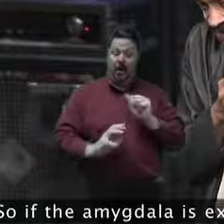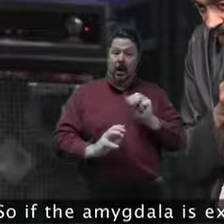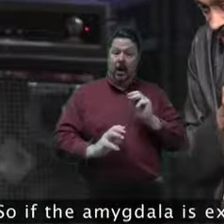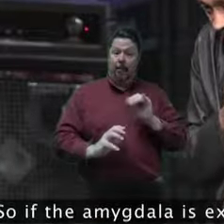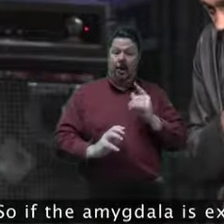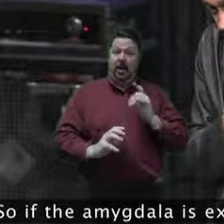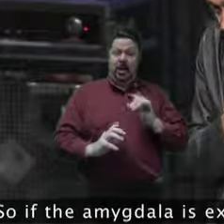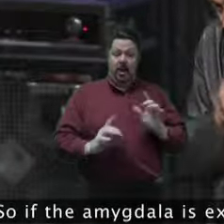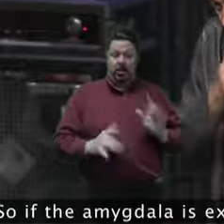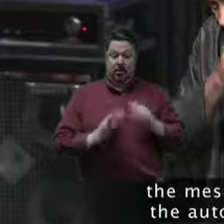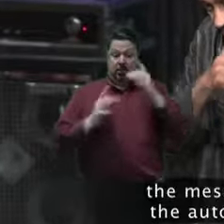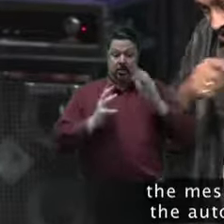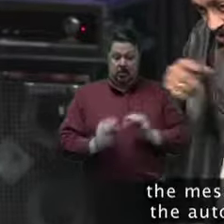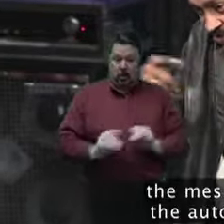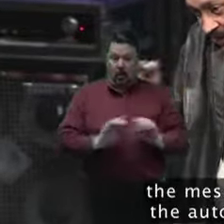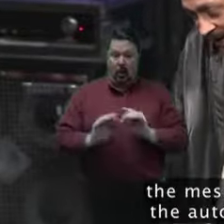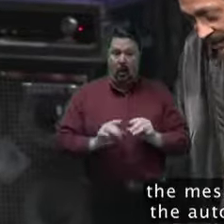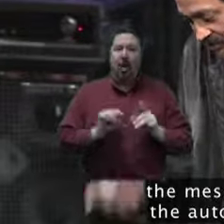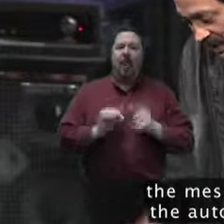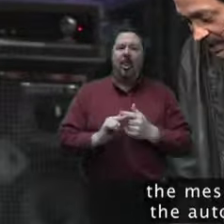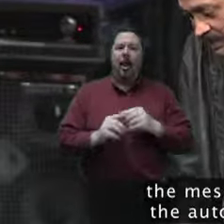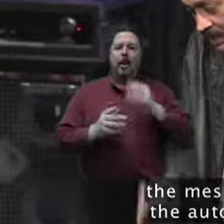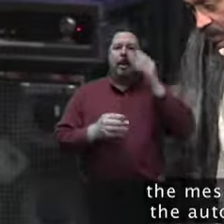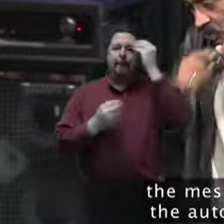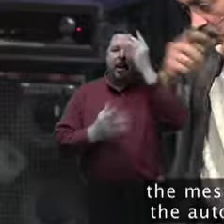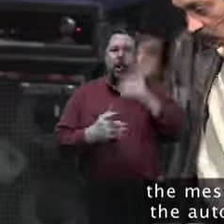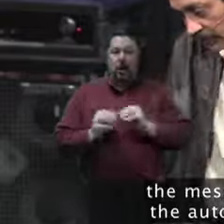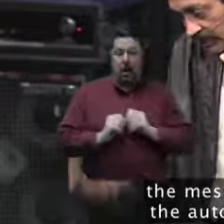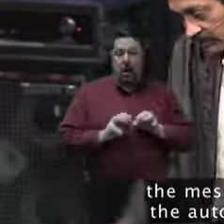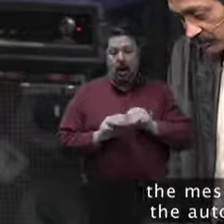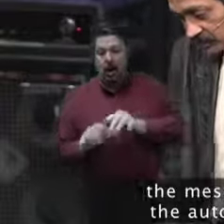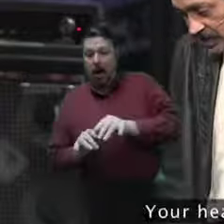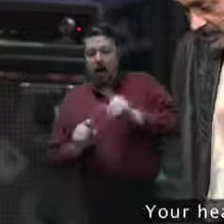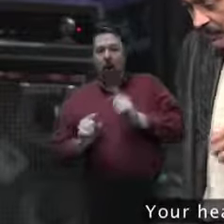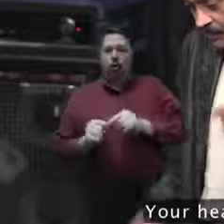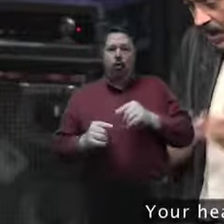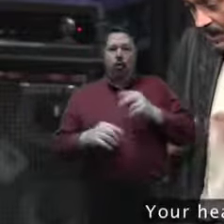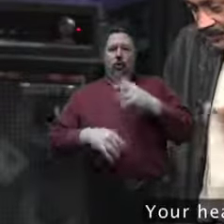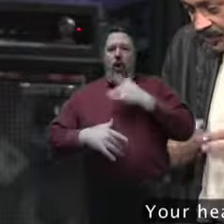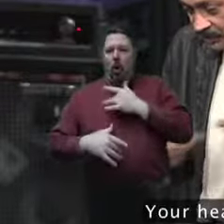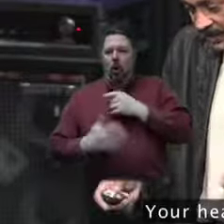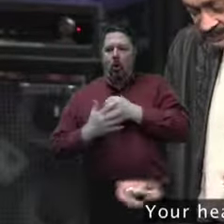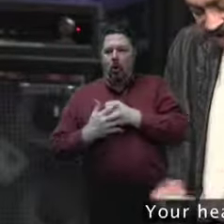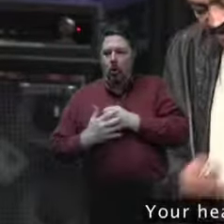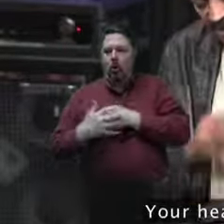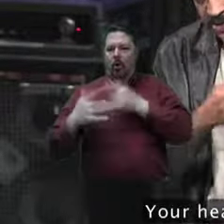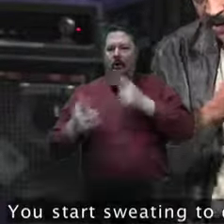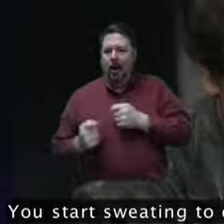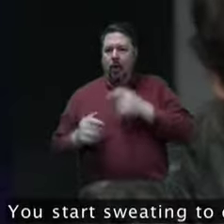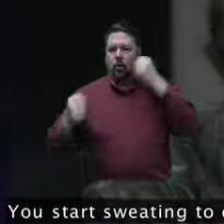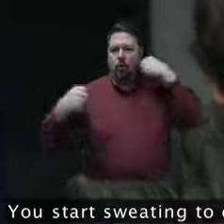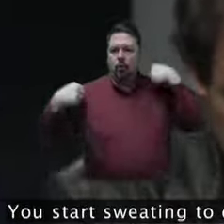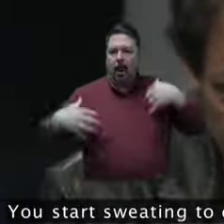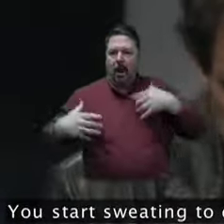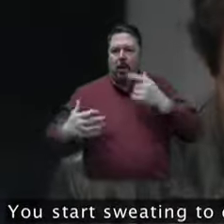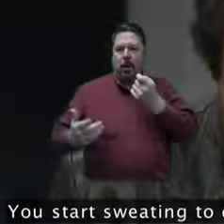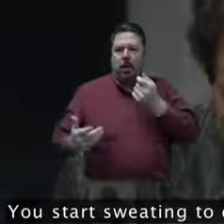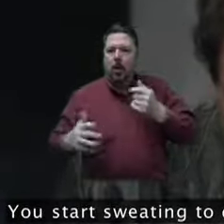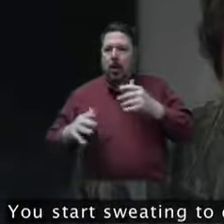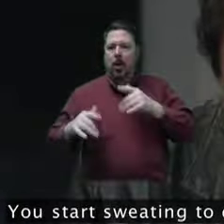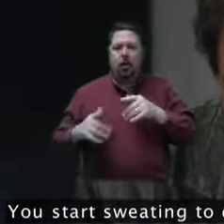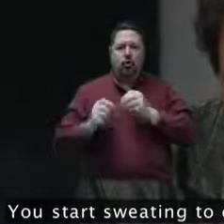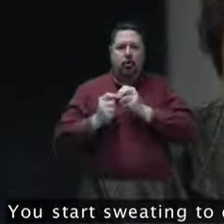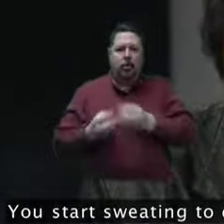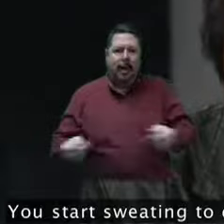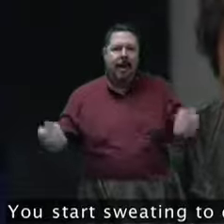excited, and this is something important, the messages then cascade into the autonomic nervous system. Your heart starts beating faster. You start sweating to